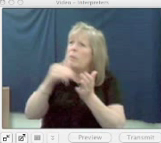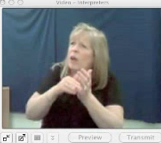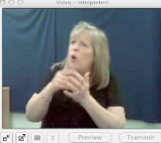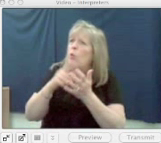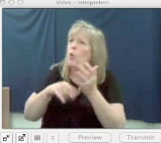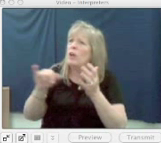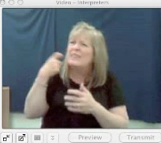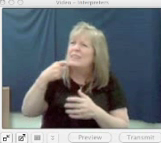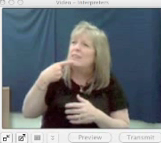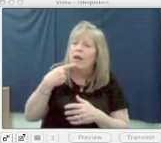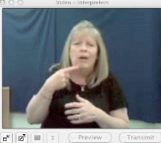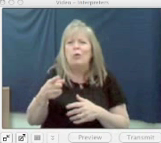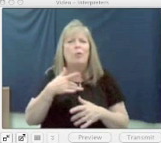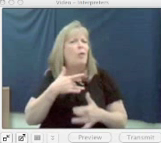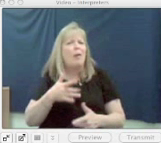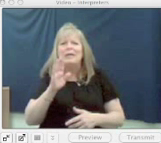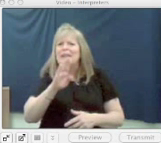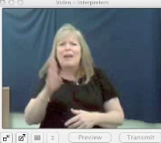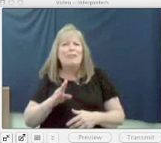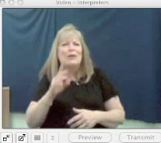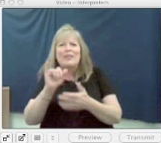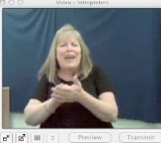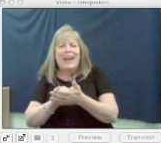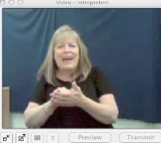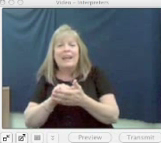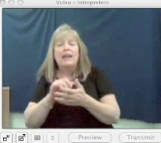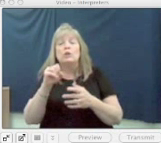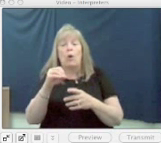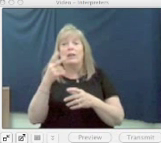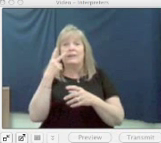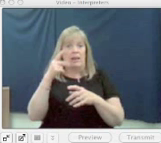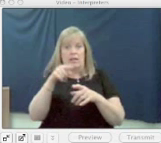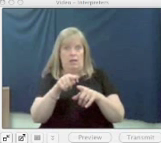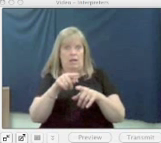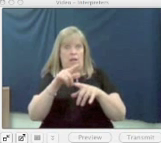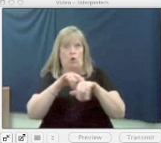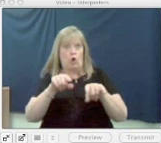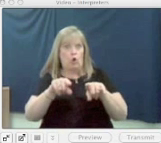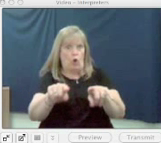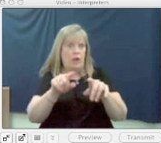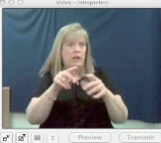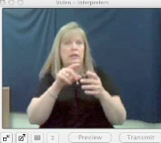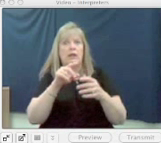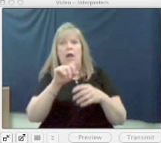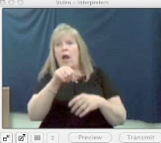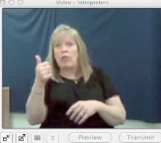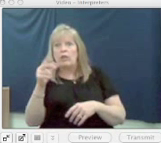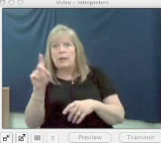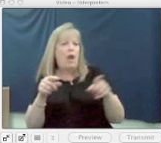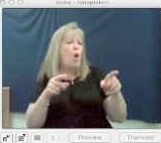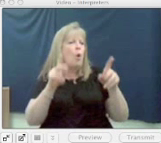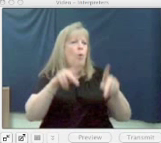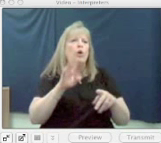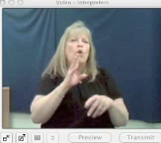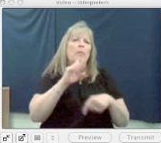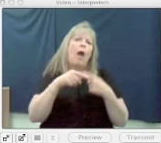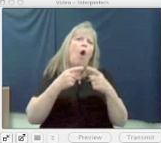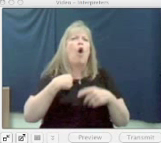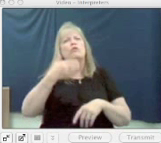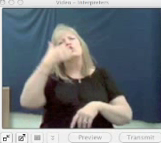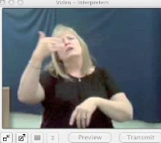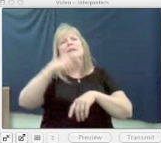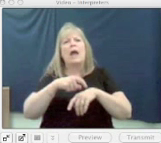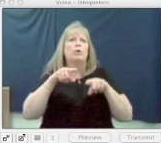so. And yet, if you change just one concurrent demand, and the next speaker is talking about a good time they had with friends over the weekend,